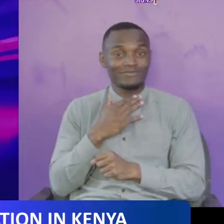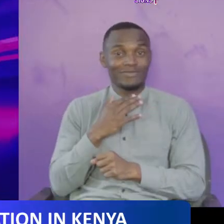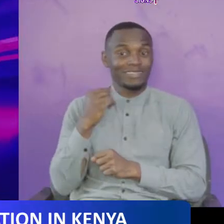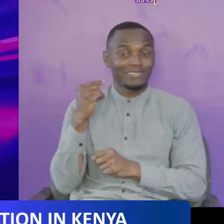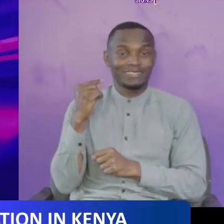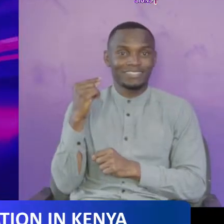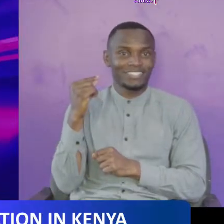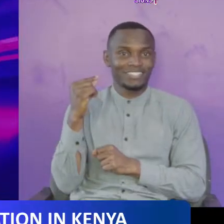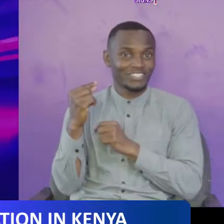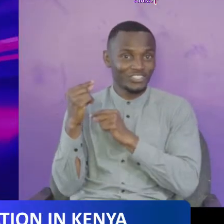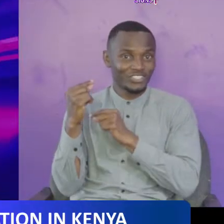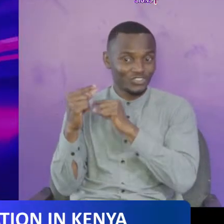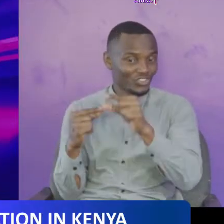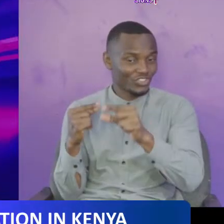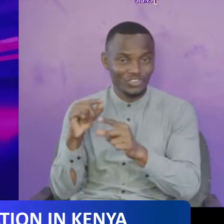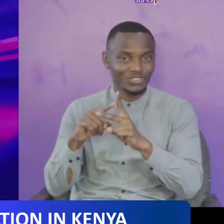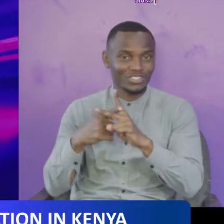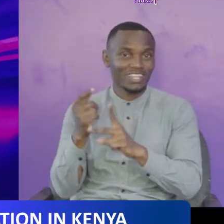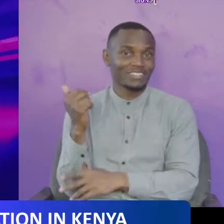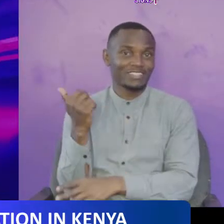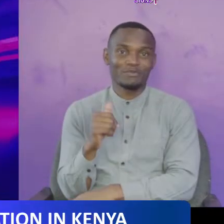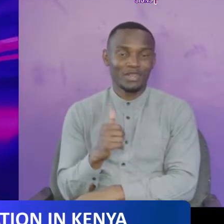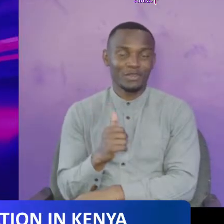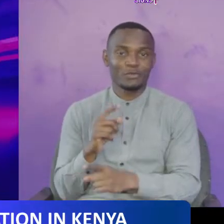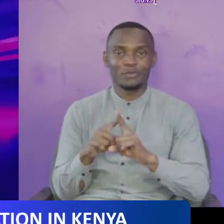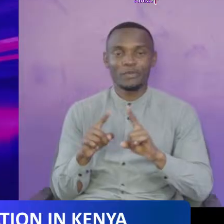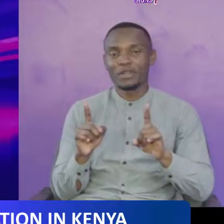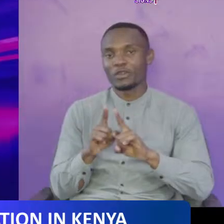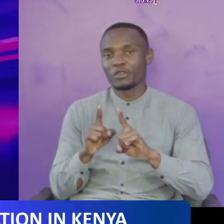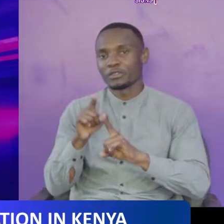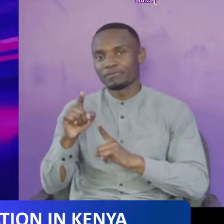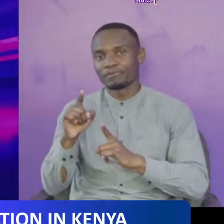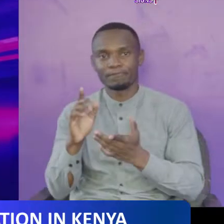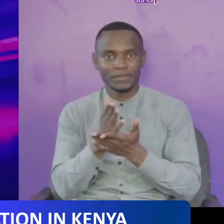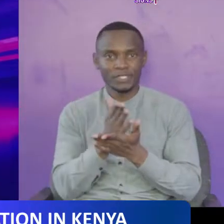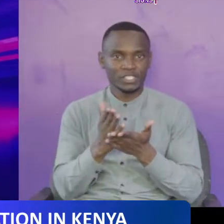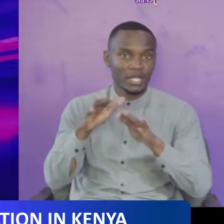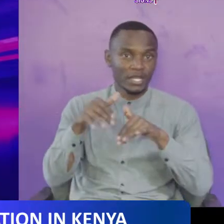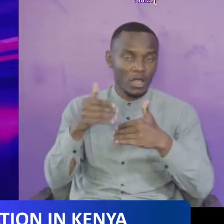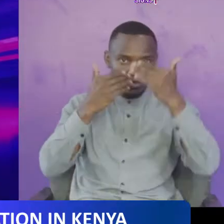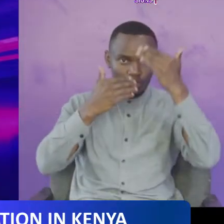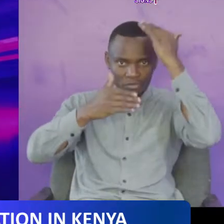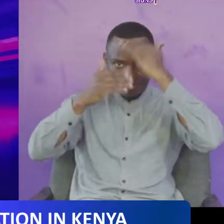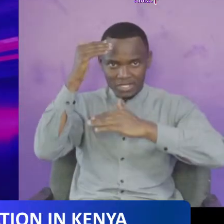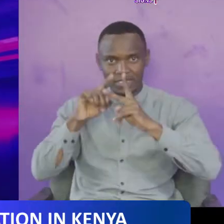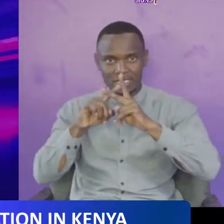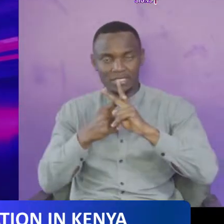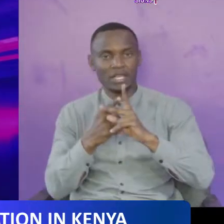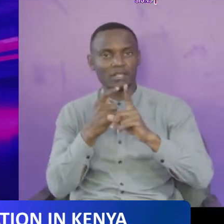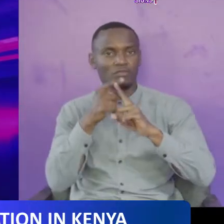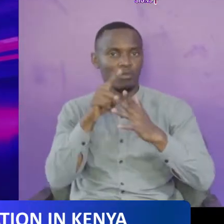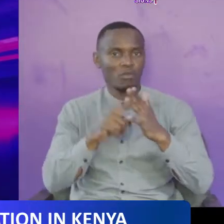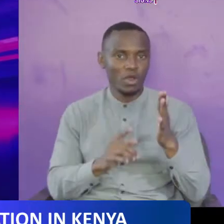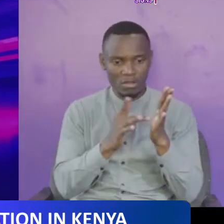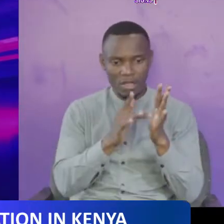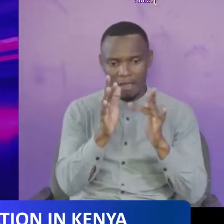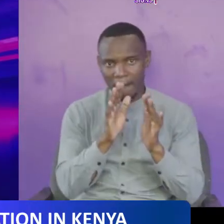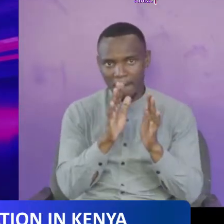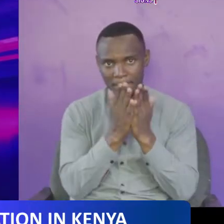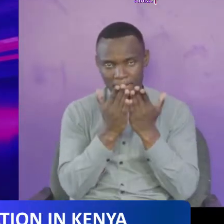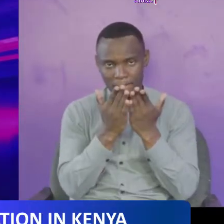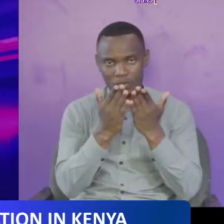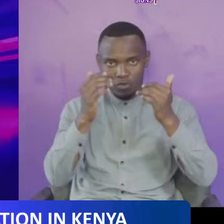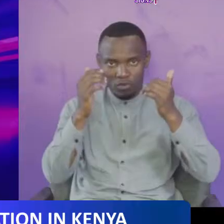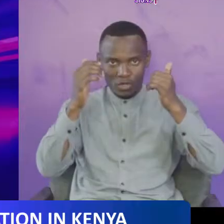started, but she shared the genesis of the university, starting from a theological school, which they are still